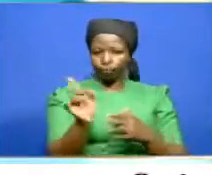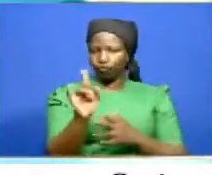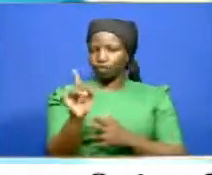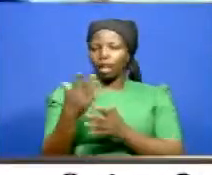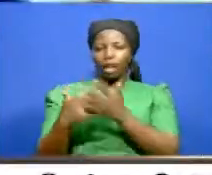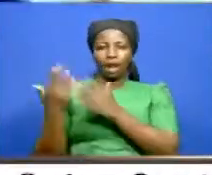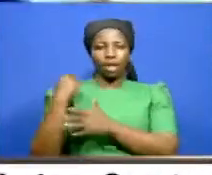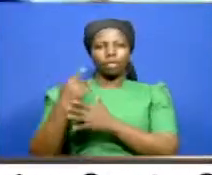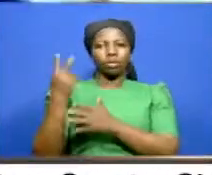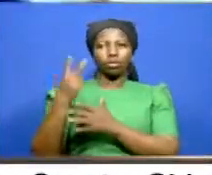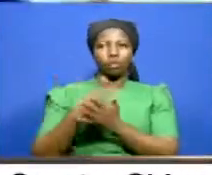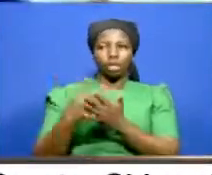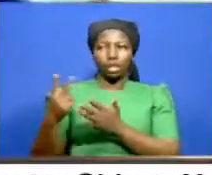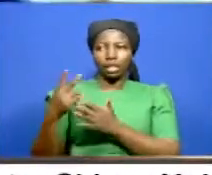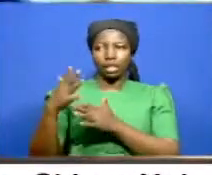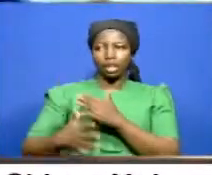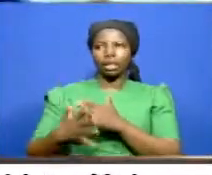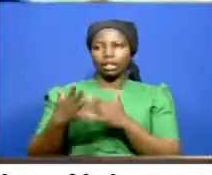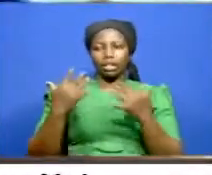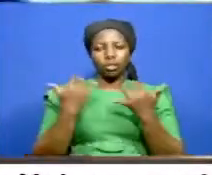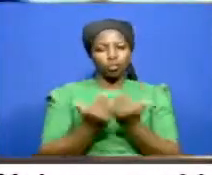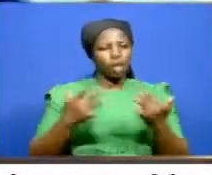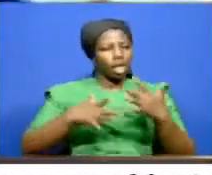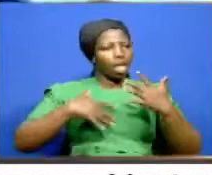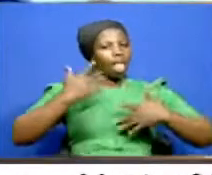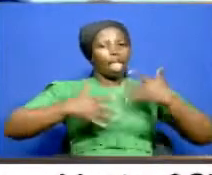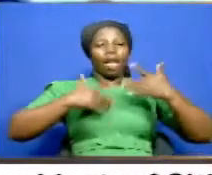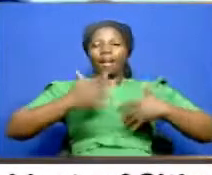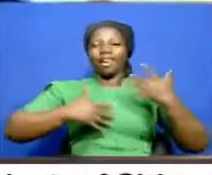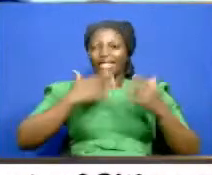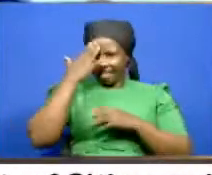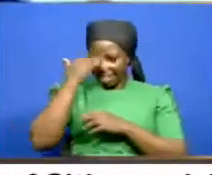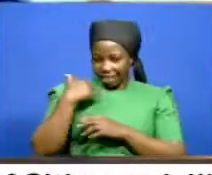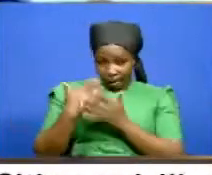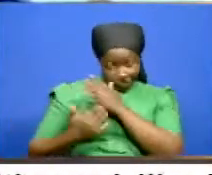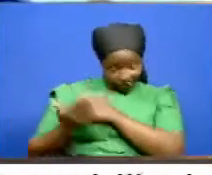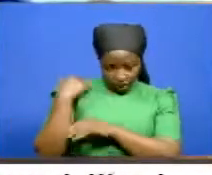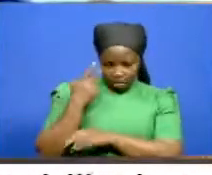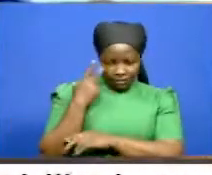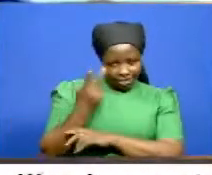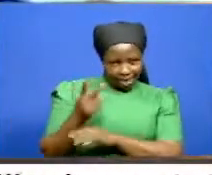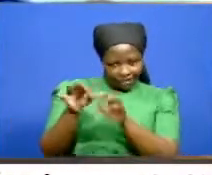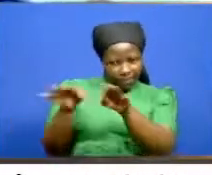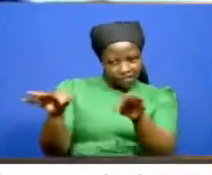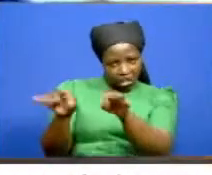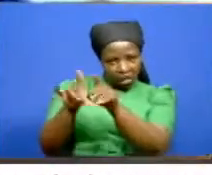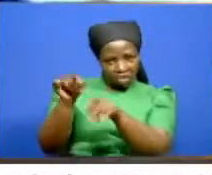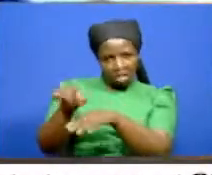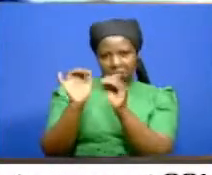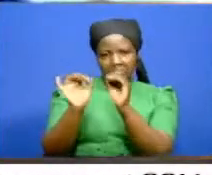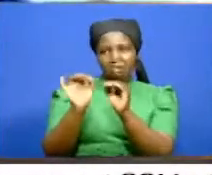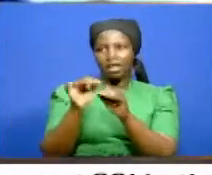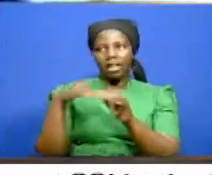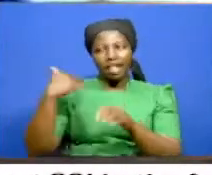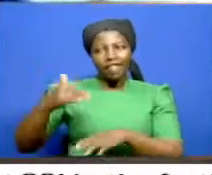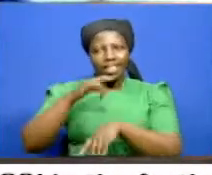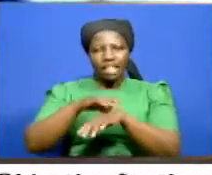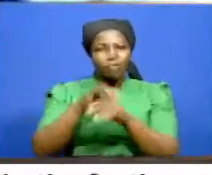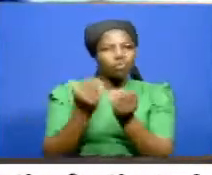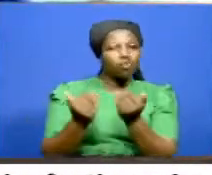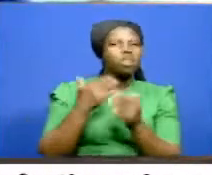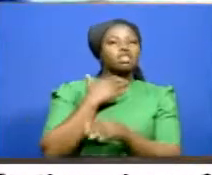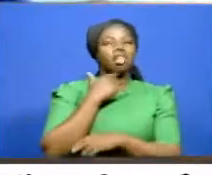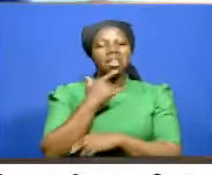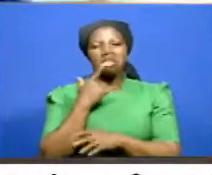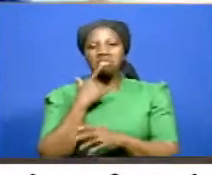so surprised because they've never seen such a surface before. And that's the type of motivation you want. Because every time they're like, I want to play on such a surface when I become a bigger person.